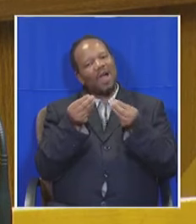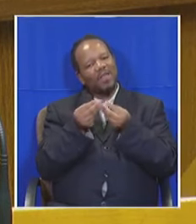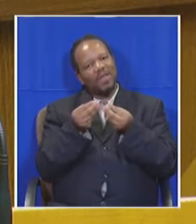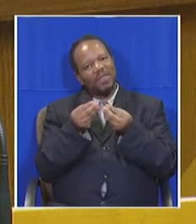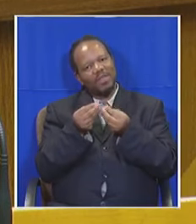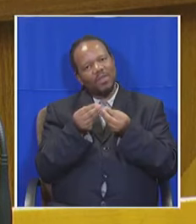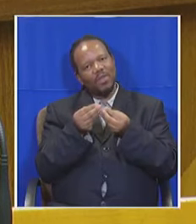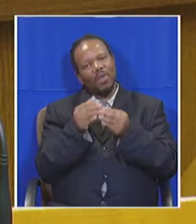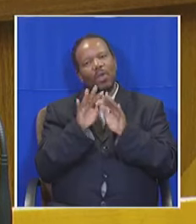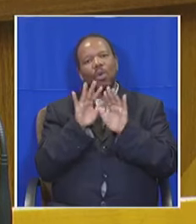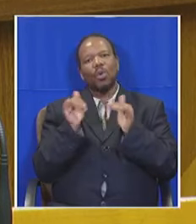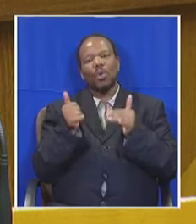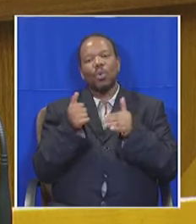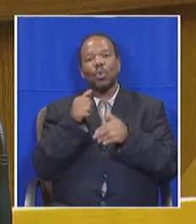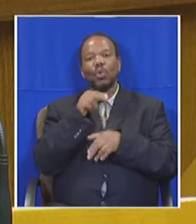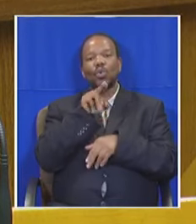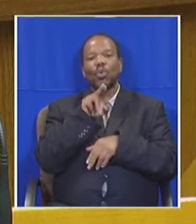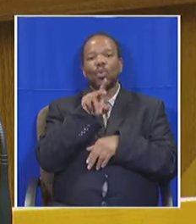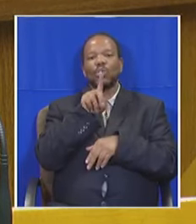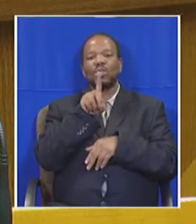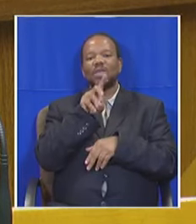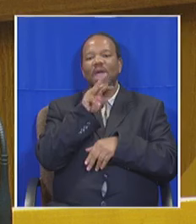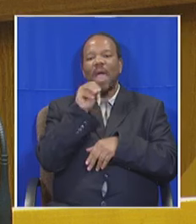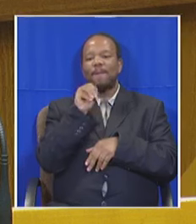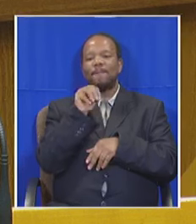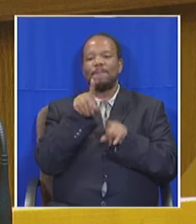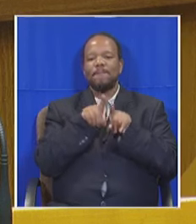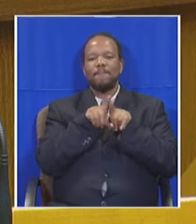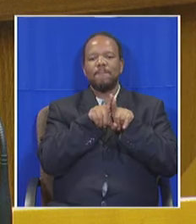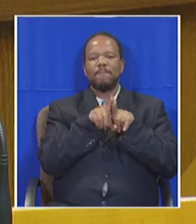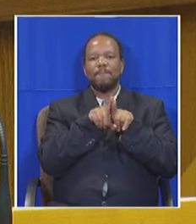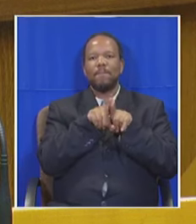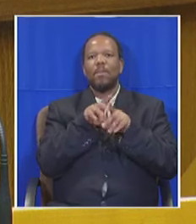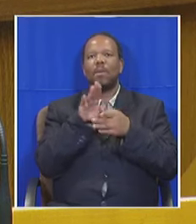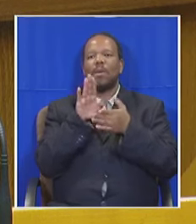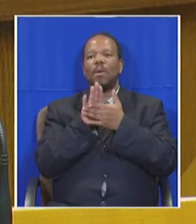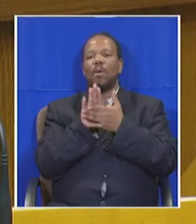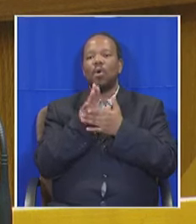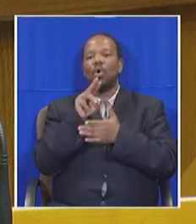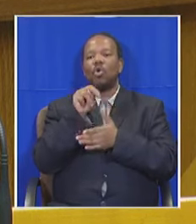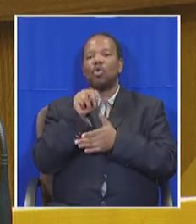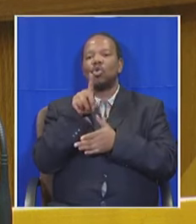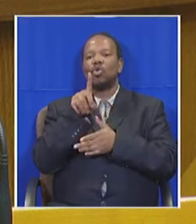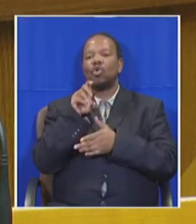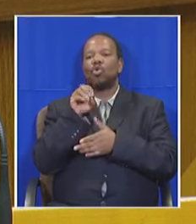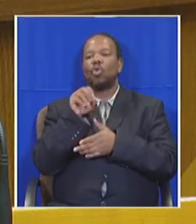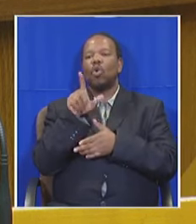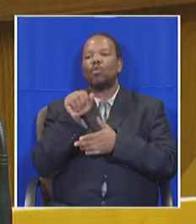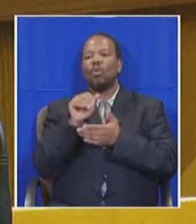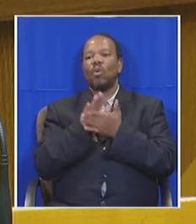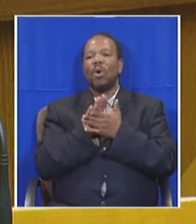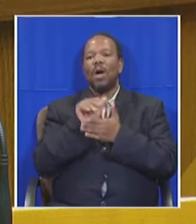the United Democratic Front, the struggle of Kenneth Mtakathi Ndlovu, Archie